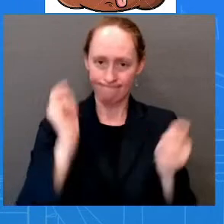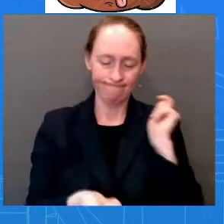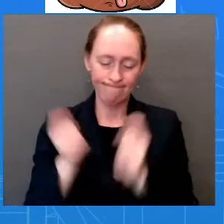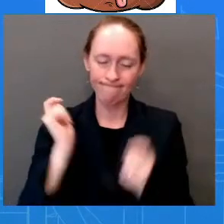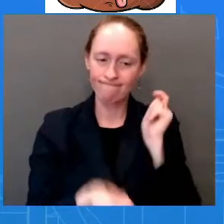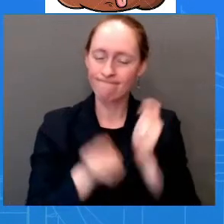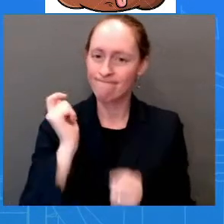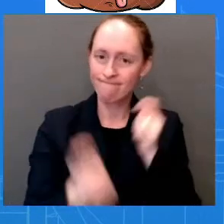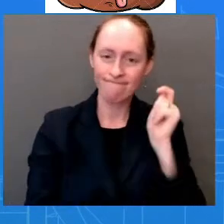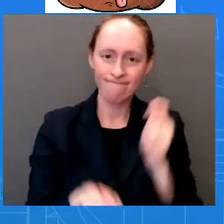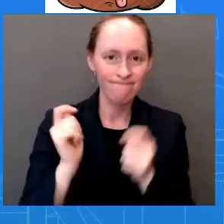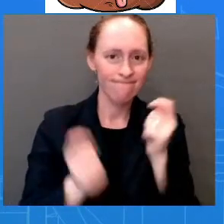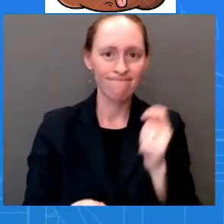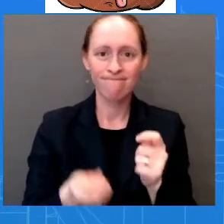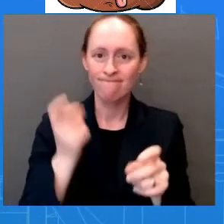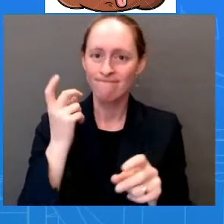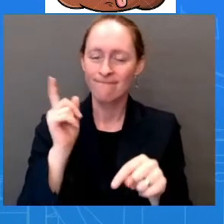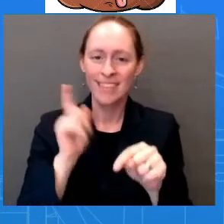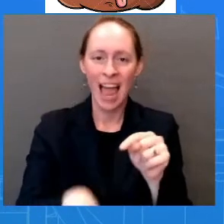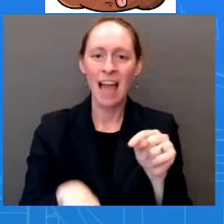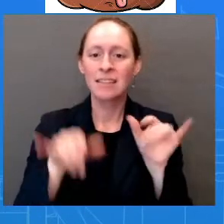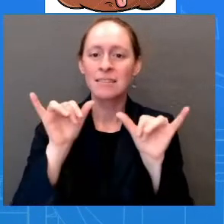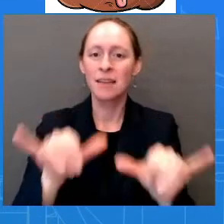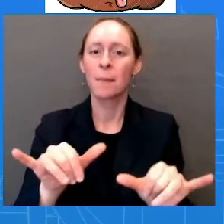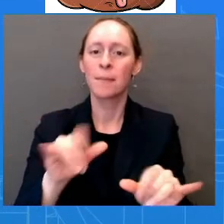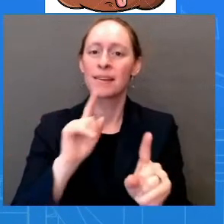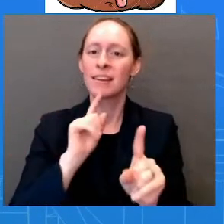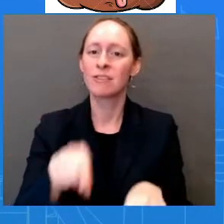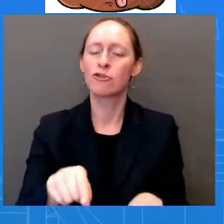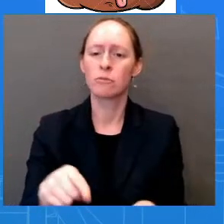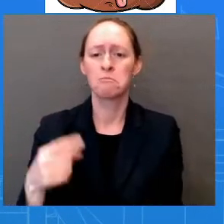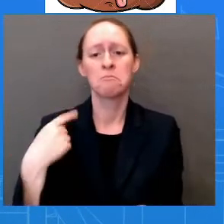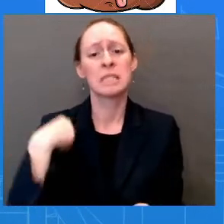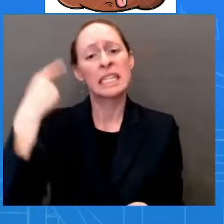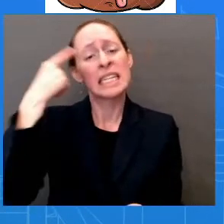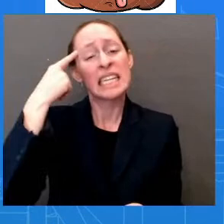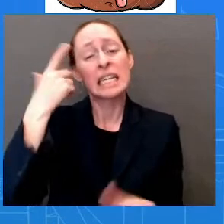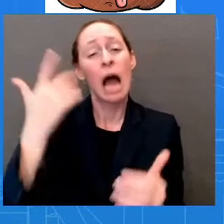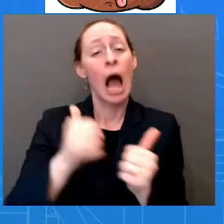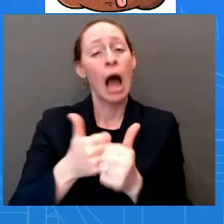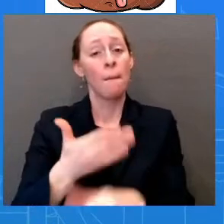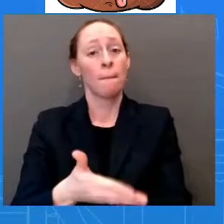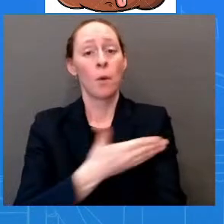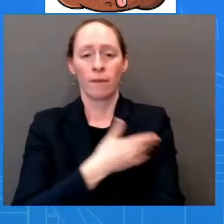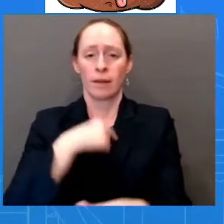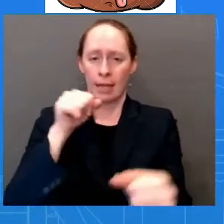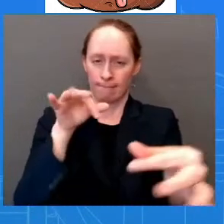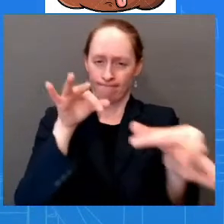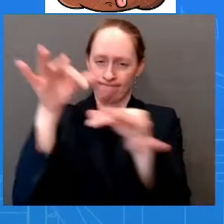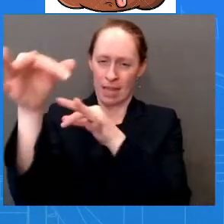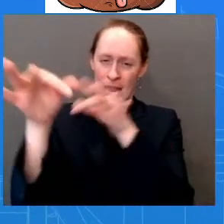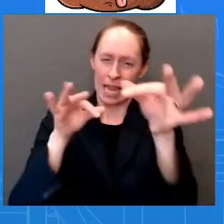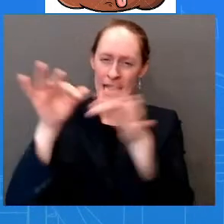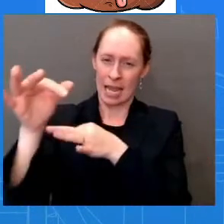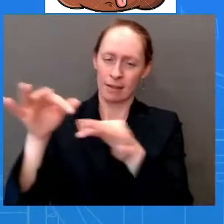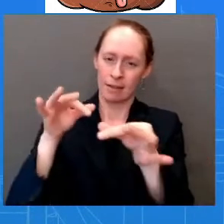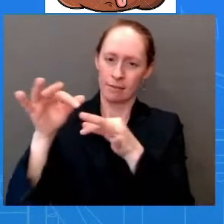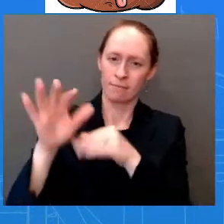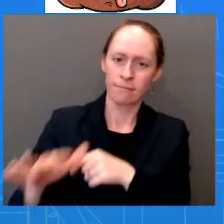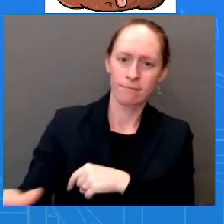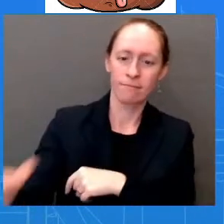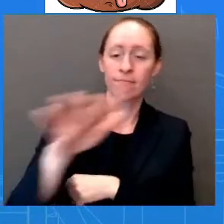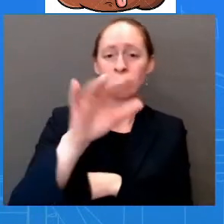of when we talk to the public, explain that this is a dynamic situation that could change. I've said that from